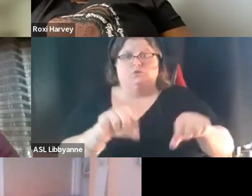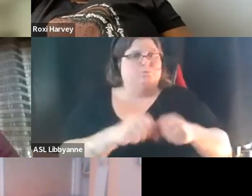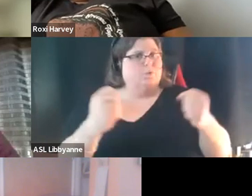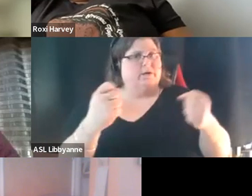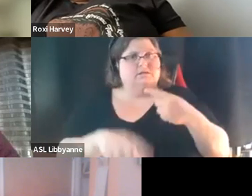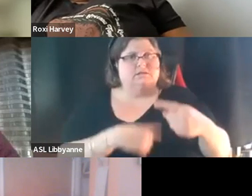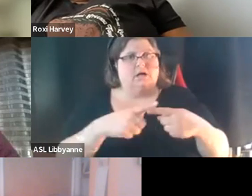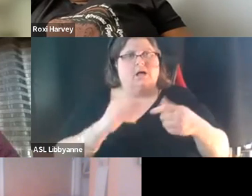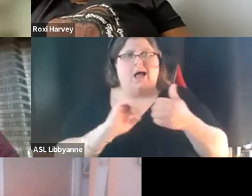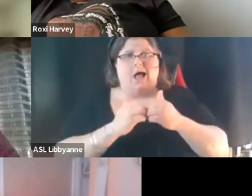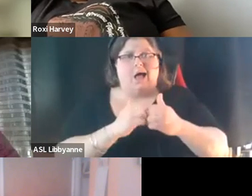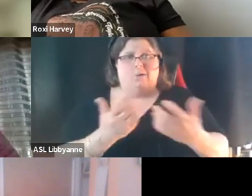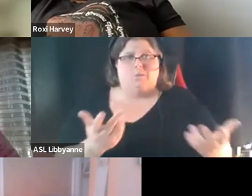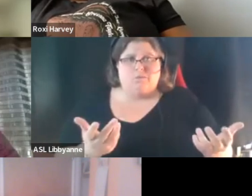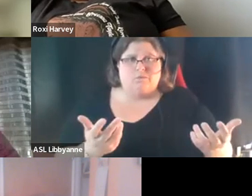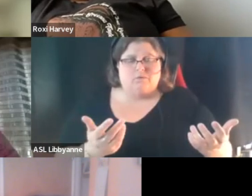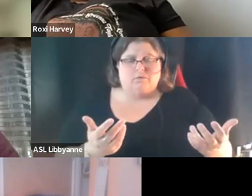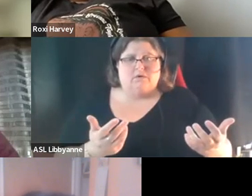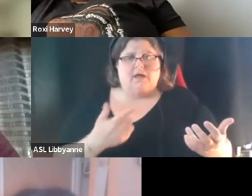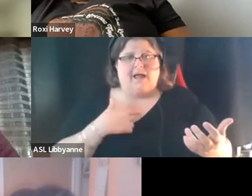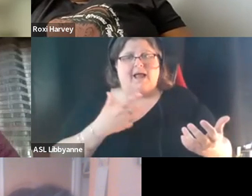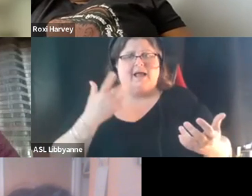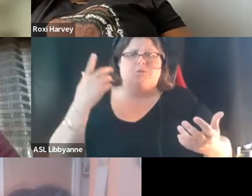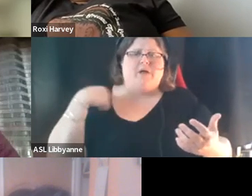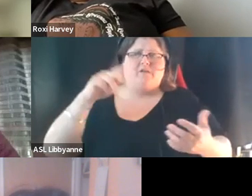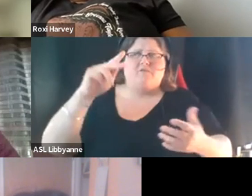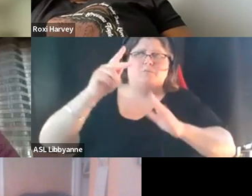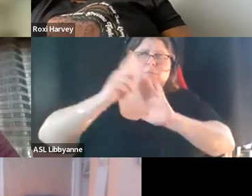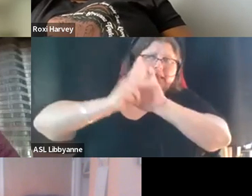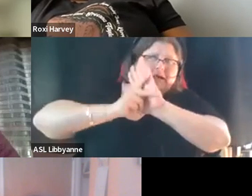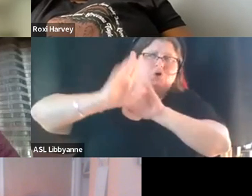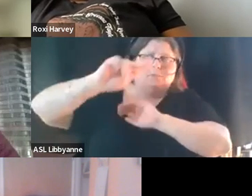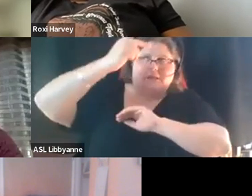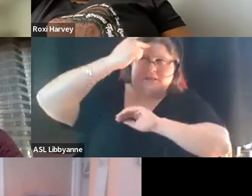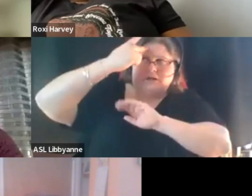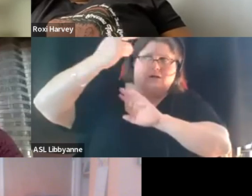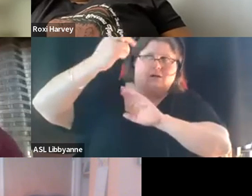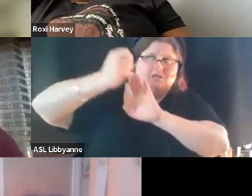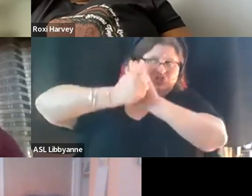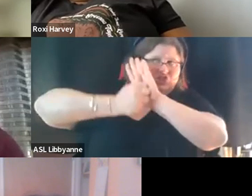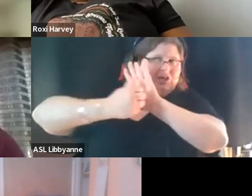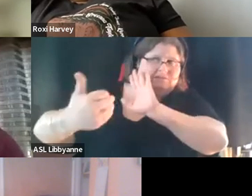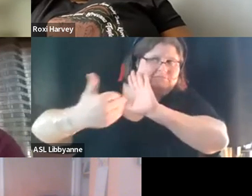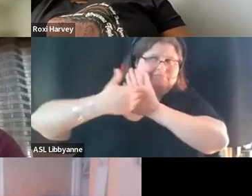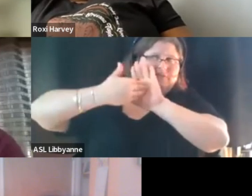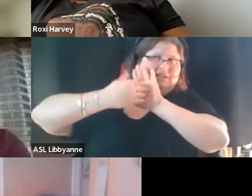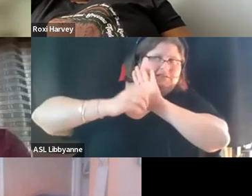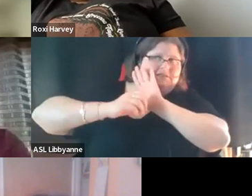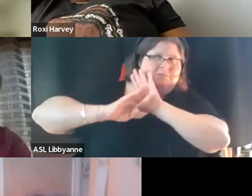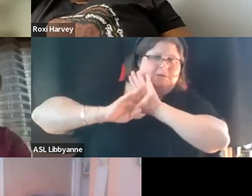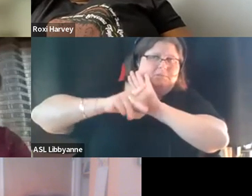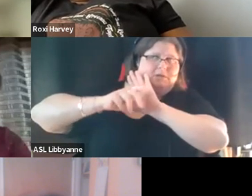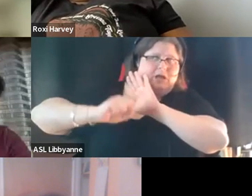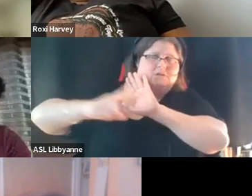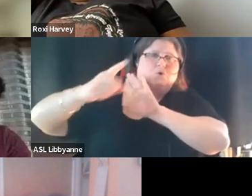turnover and push back on politically driven agendas that don't align with the BPS mission and vision for the